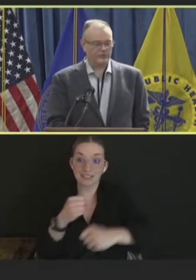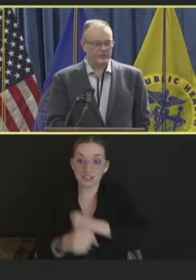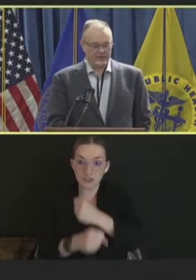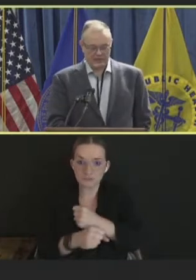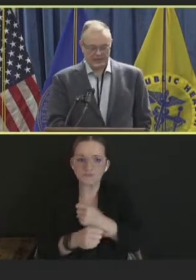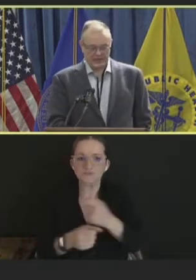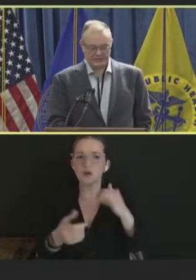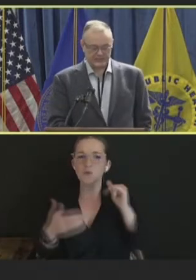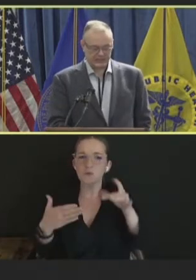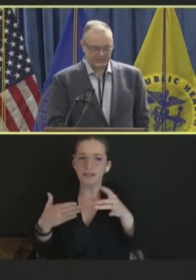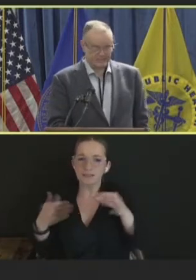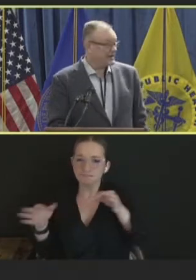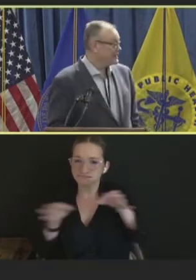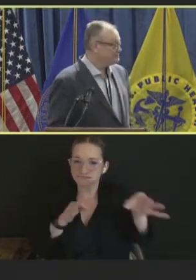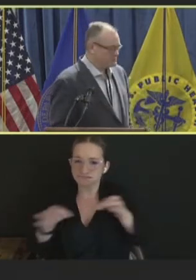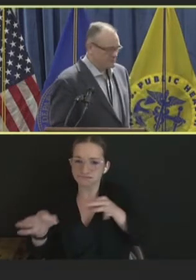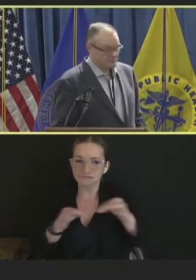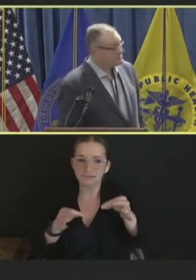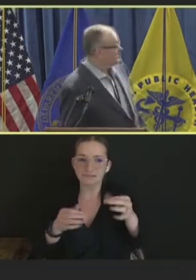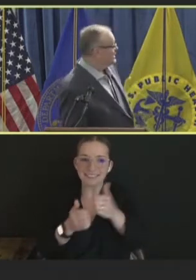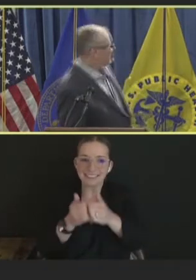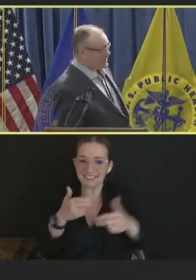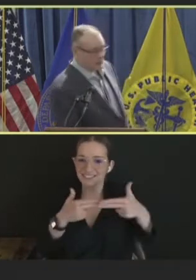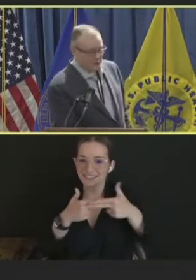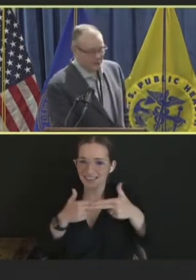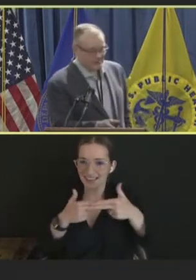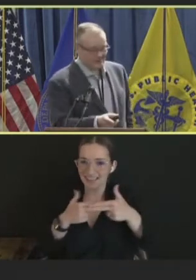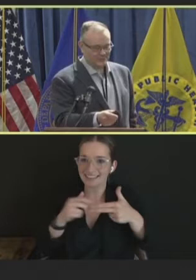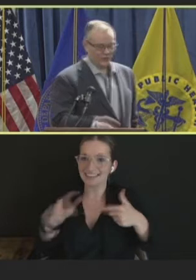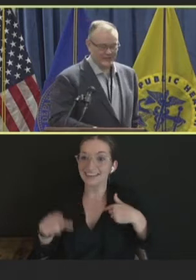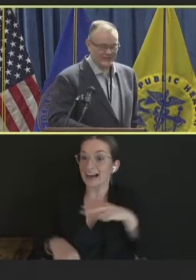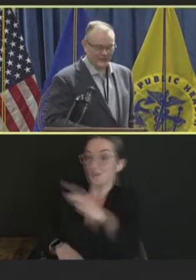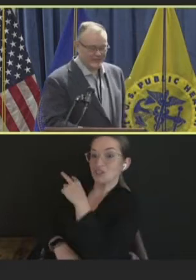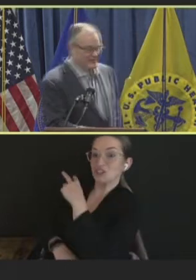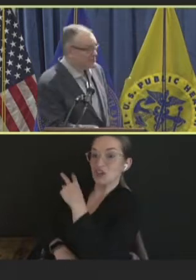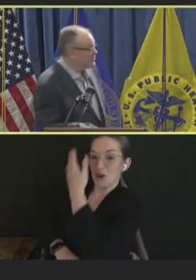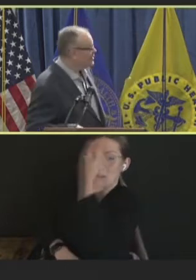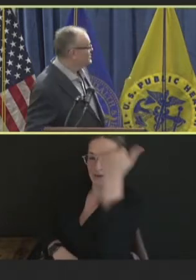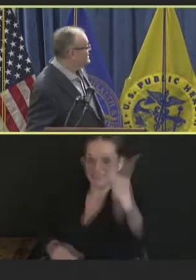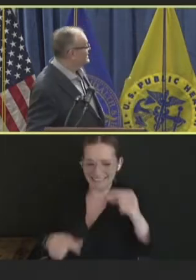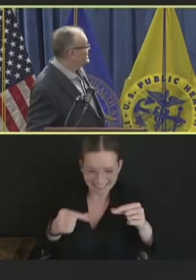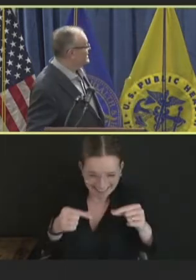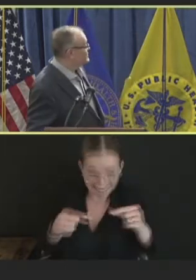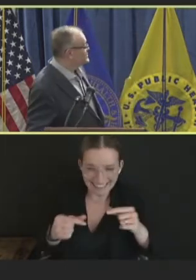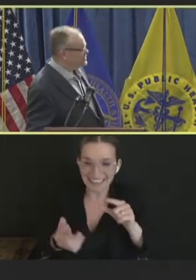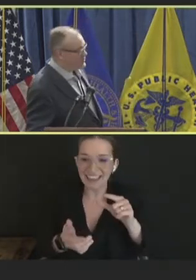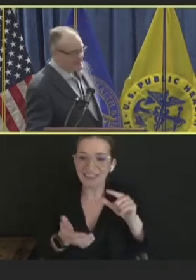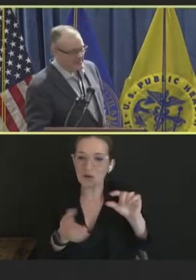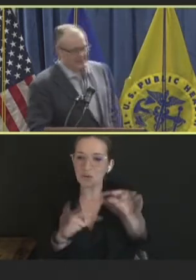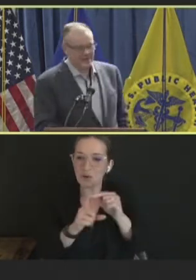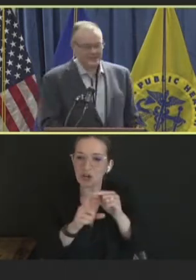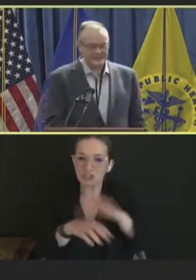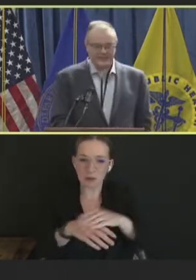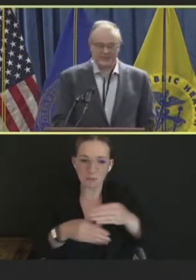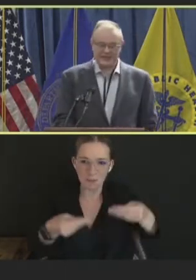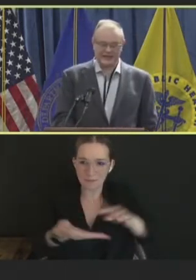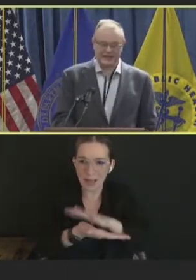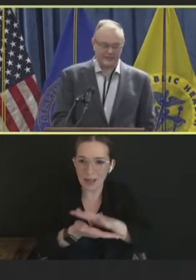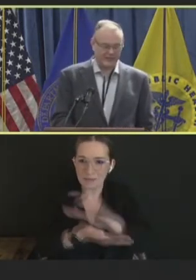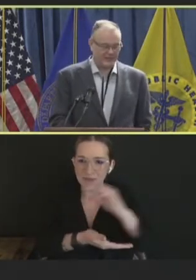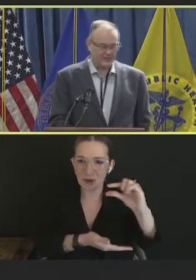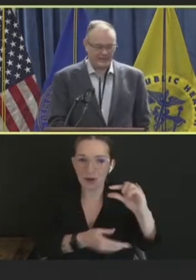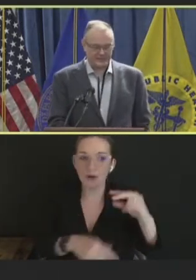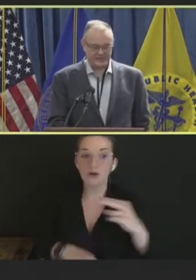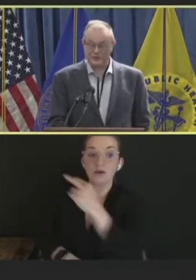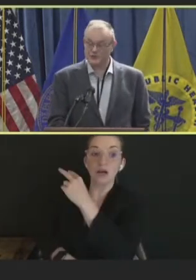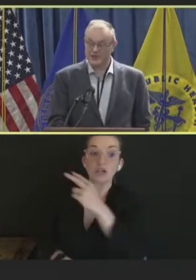through each slide, I'm going to turn because the print here is kind of small. So at the top is the binding antibody.